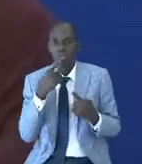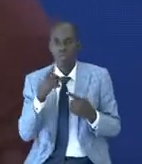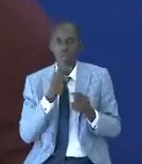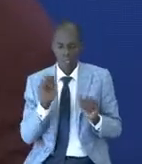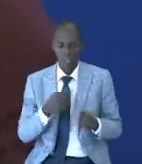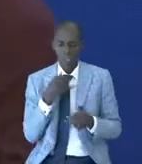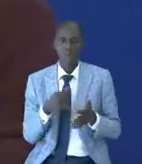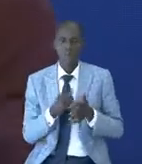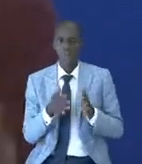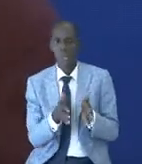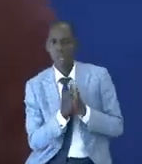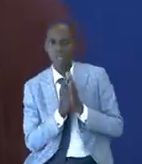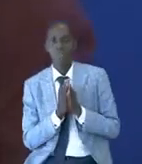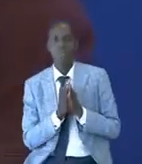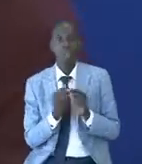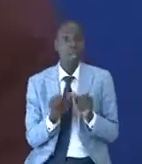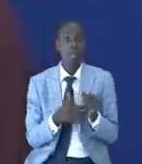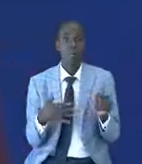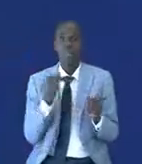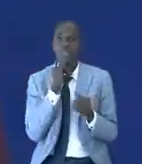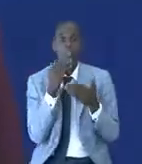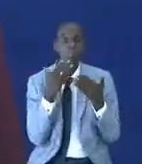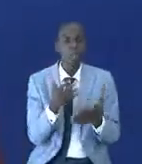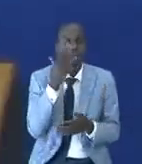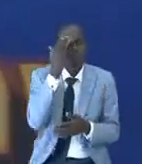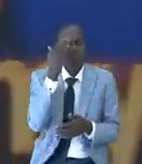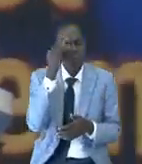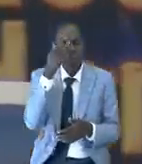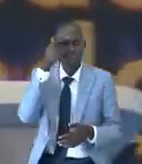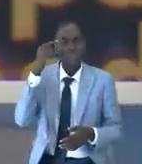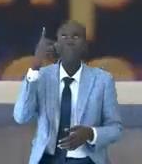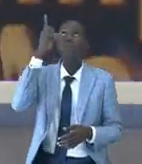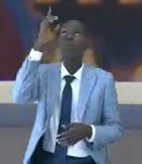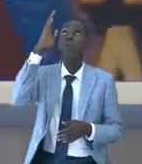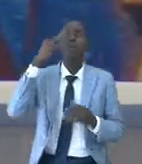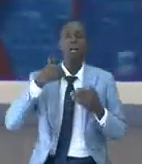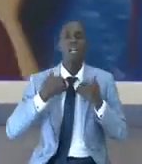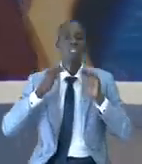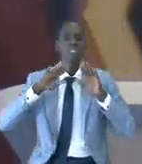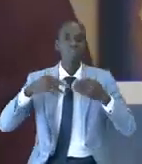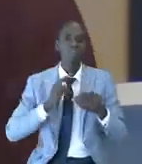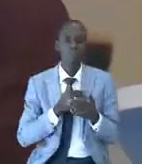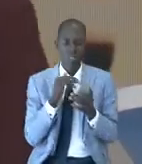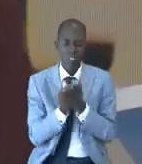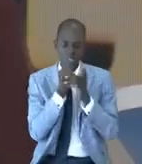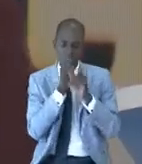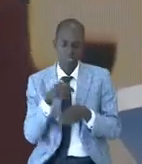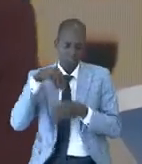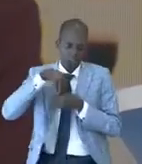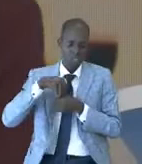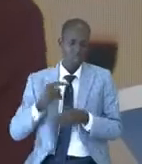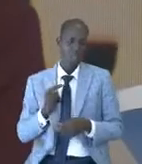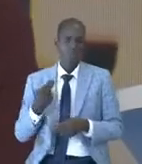want to demand, now everything is there. Why? Because God has given us that gift within us,